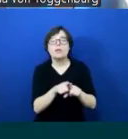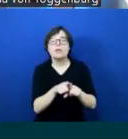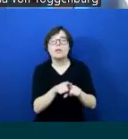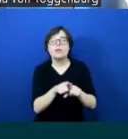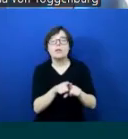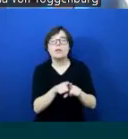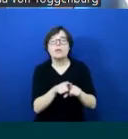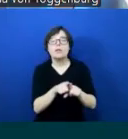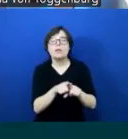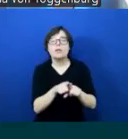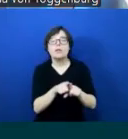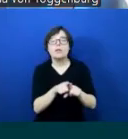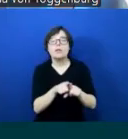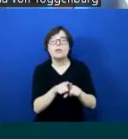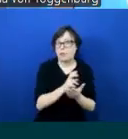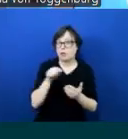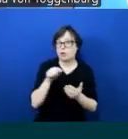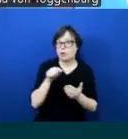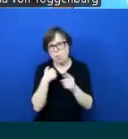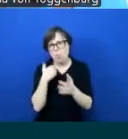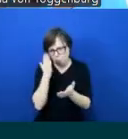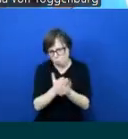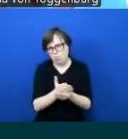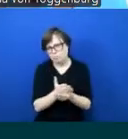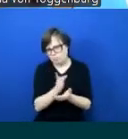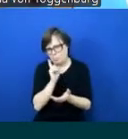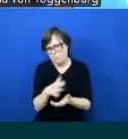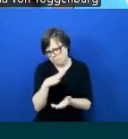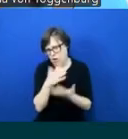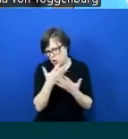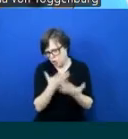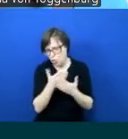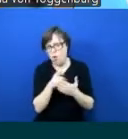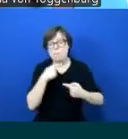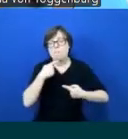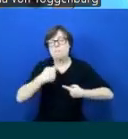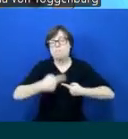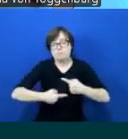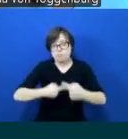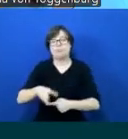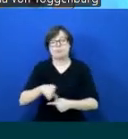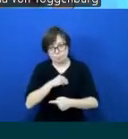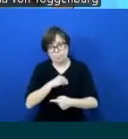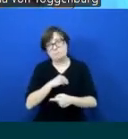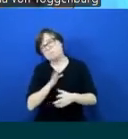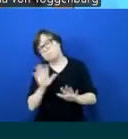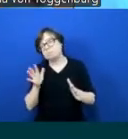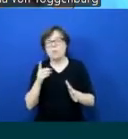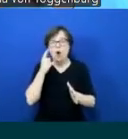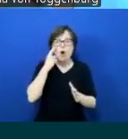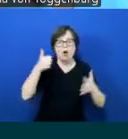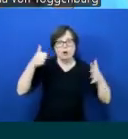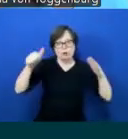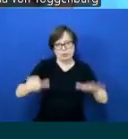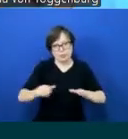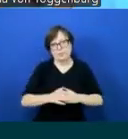Just to give you an idea of this, is definitely possible within 6 months, and after 6 months you can move towards